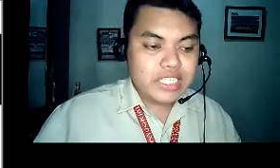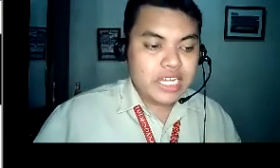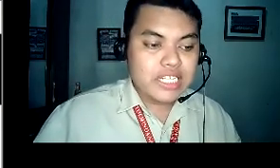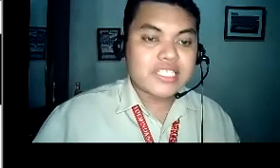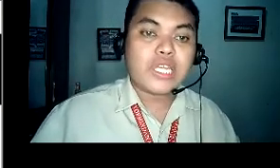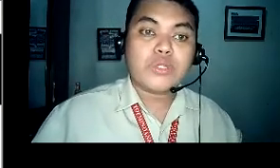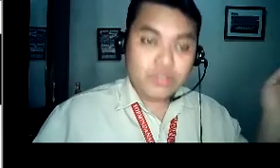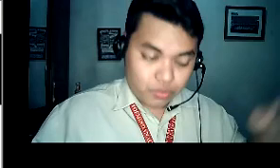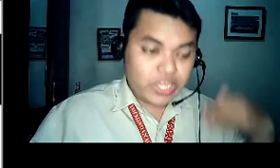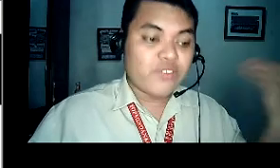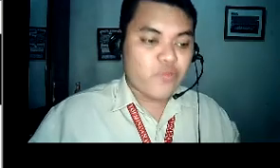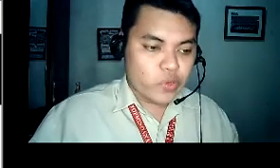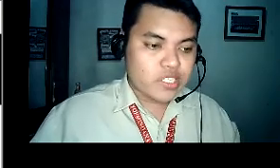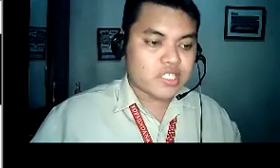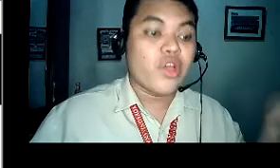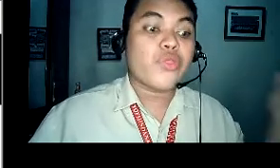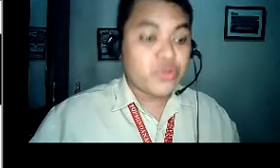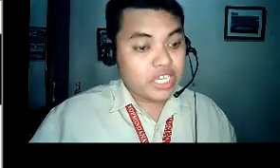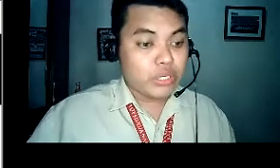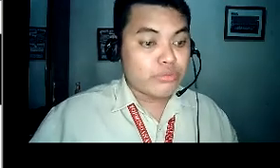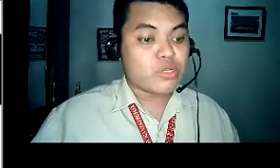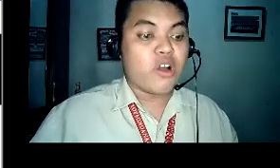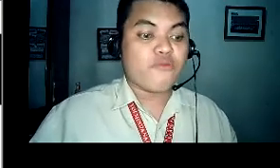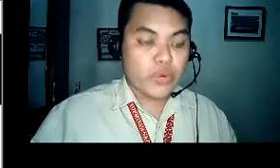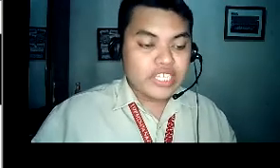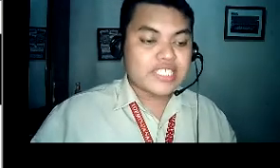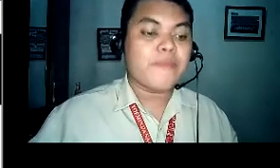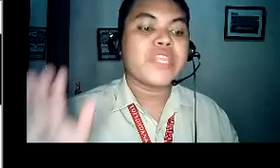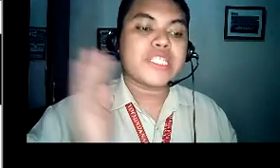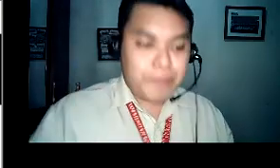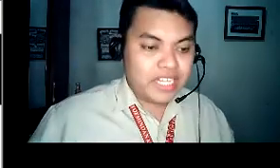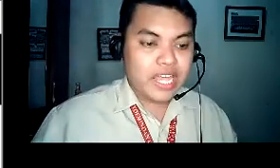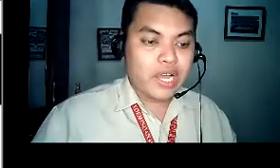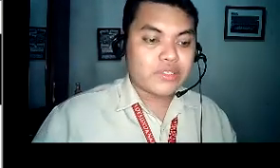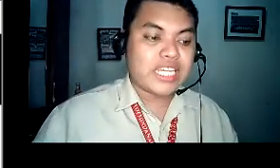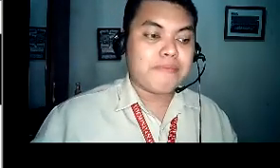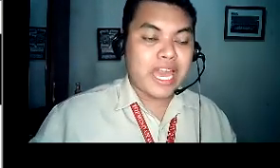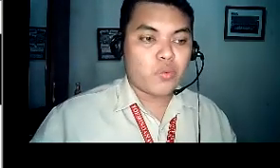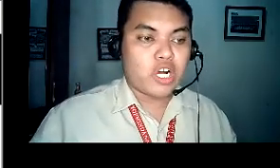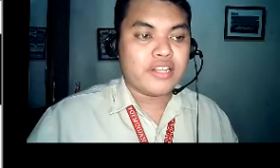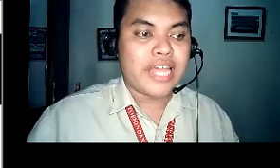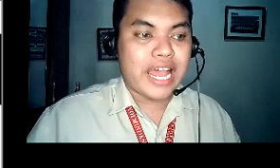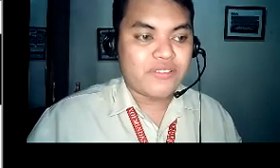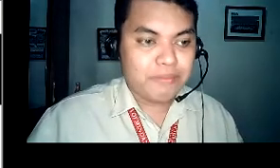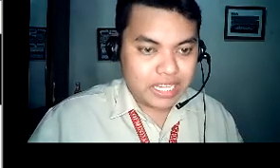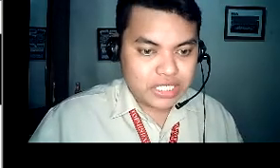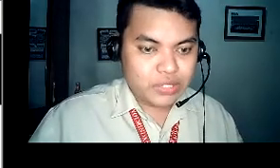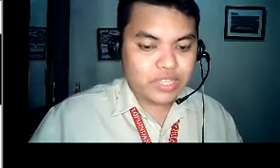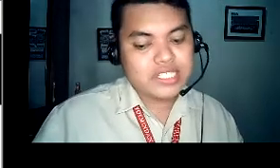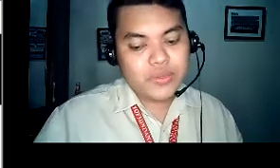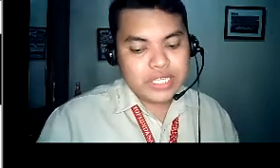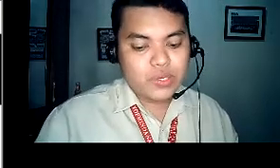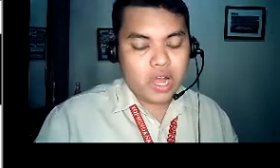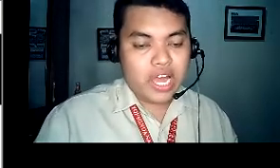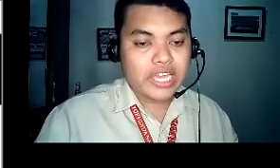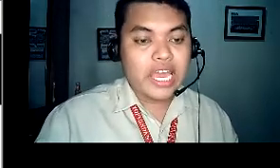manual signals that reinforced through the use of words spelled out in a manual alphabet. So